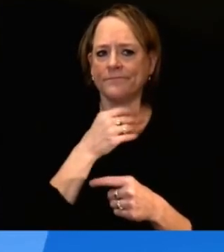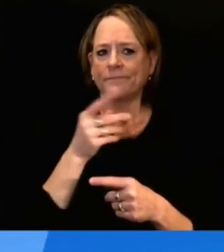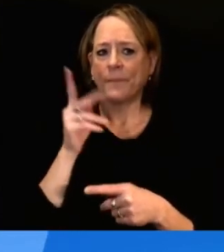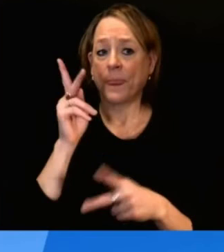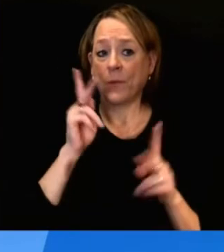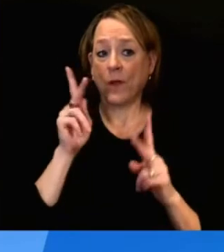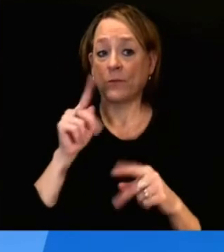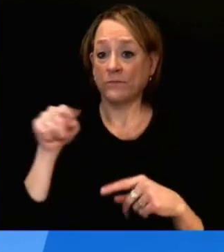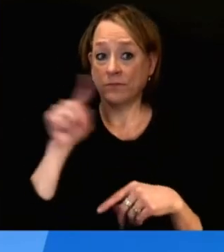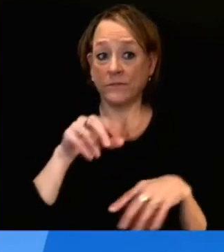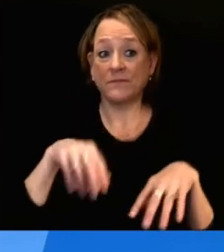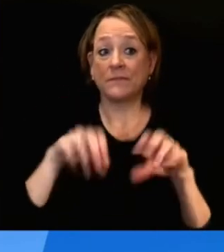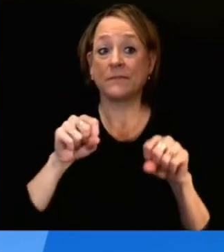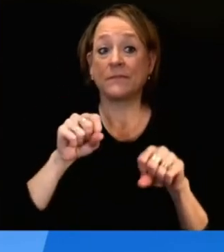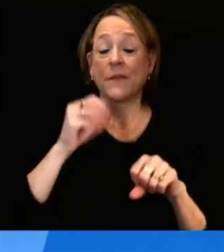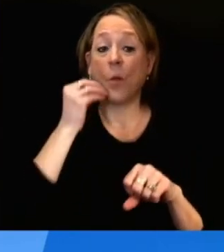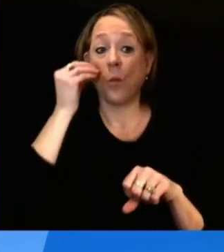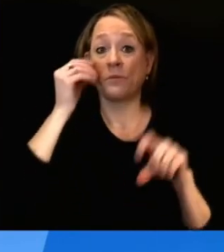cases?